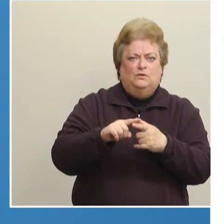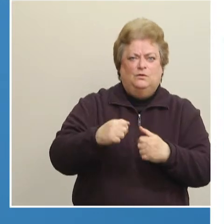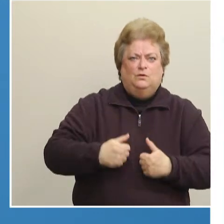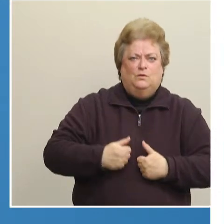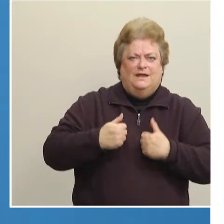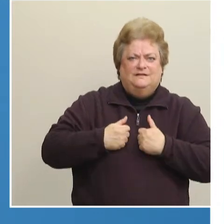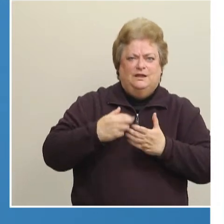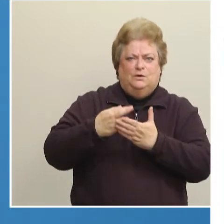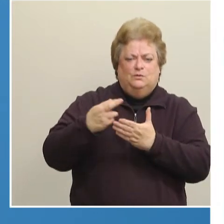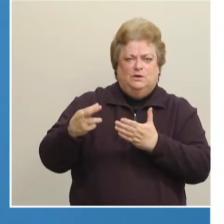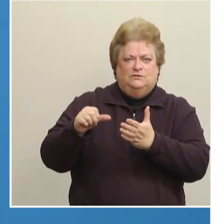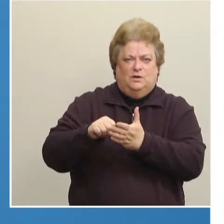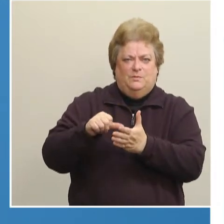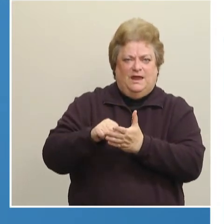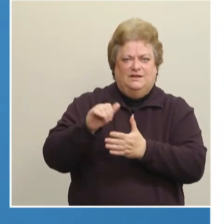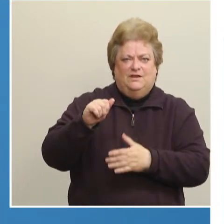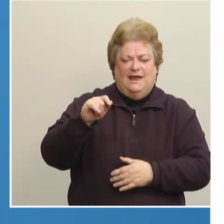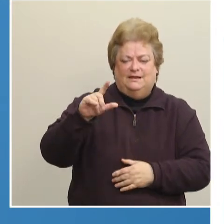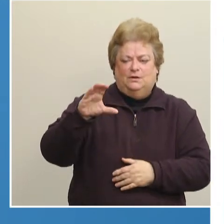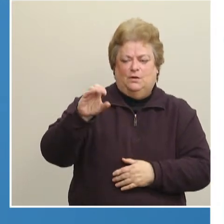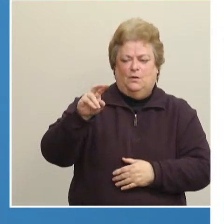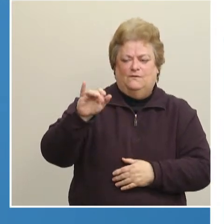resource page at our COVID website,